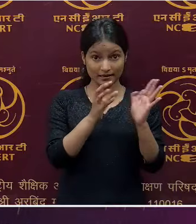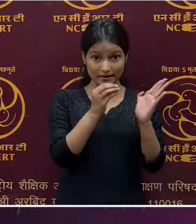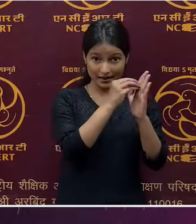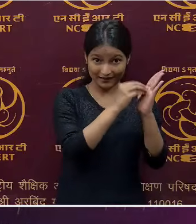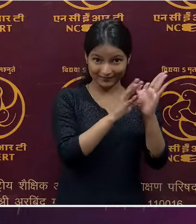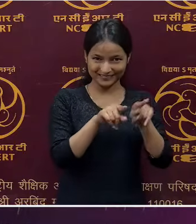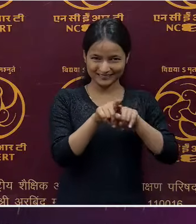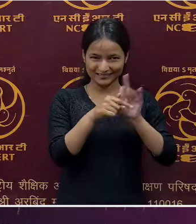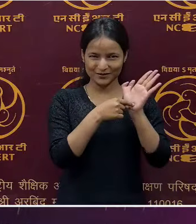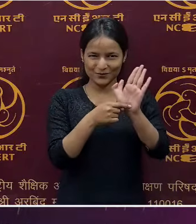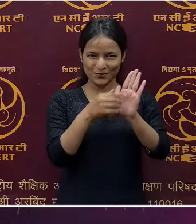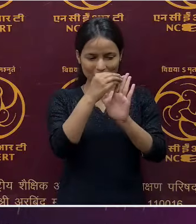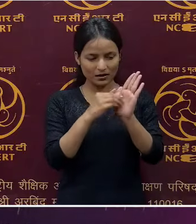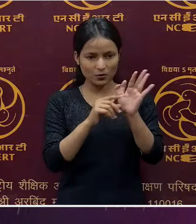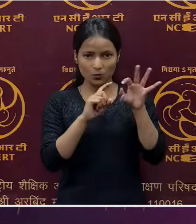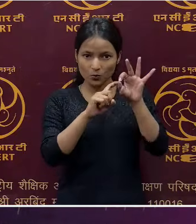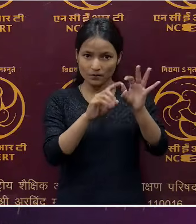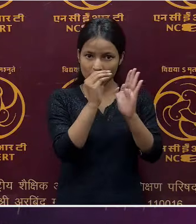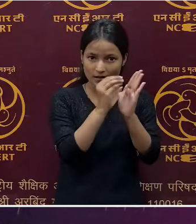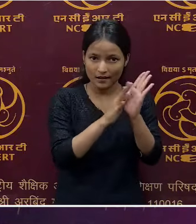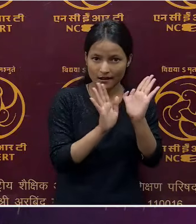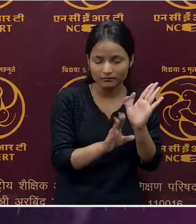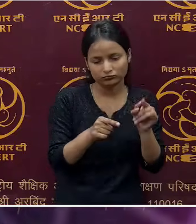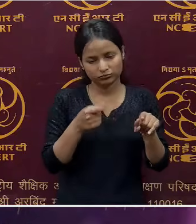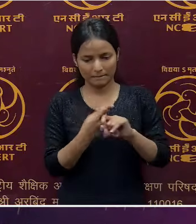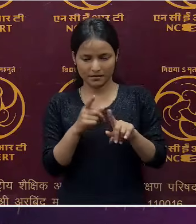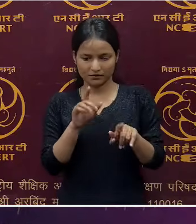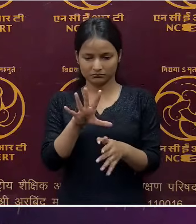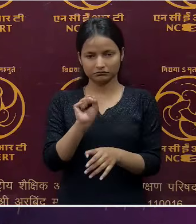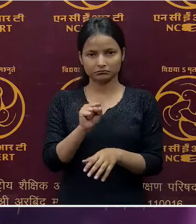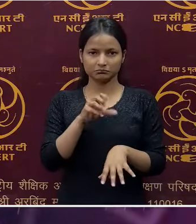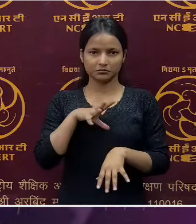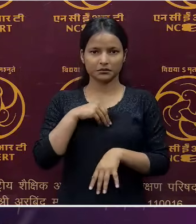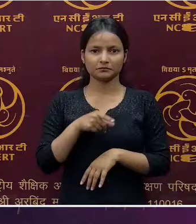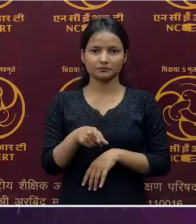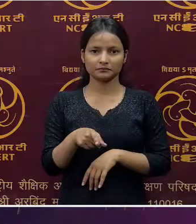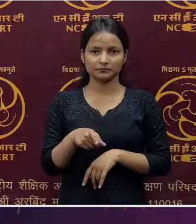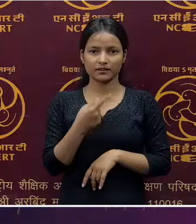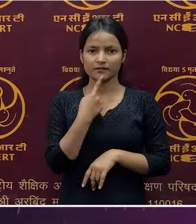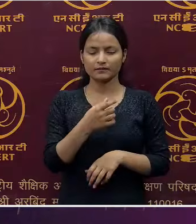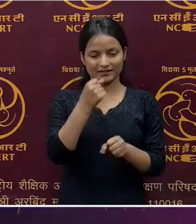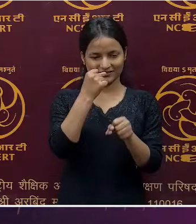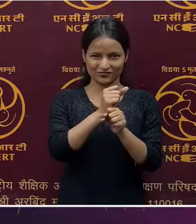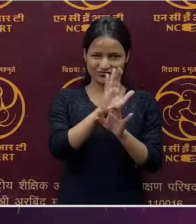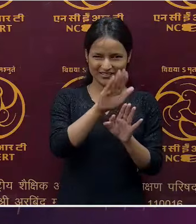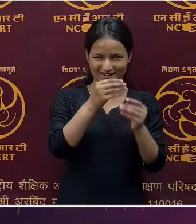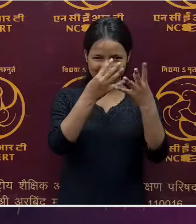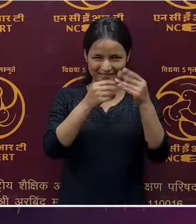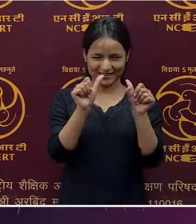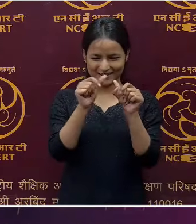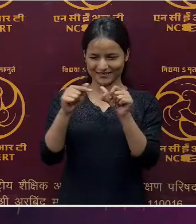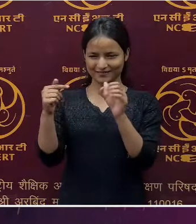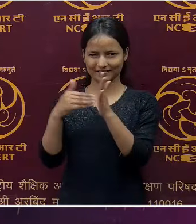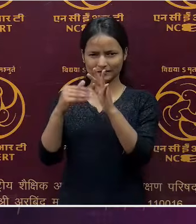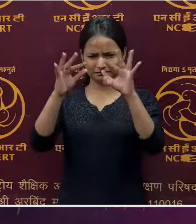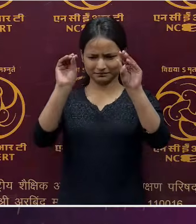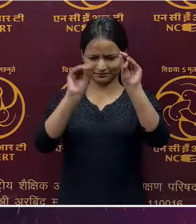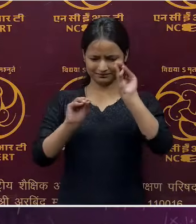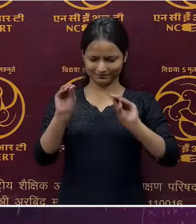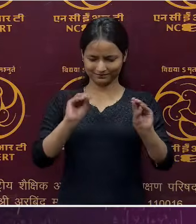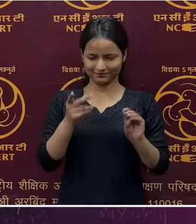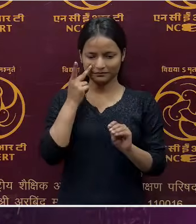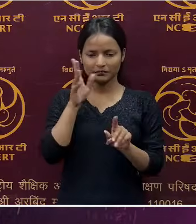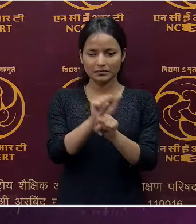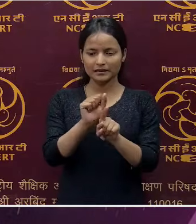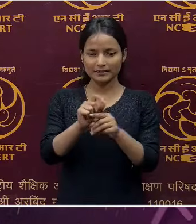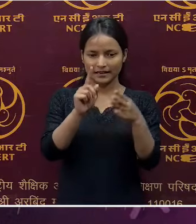Then E comma Q, E is there, yes, it is a ordered pair. F is also there, G is also there, E is also there.